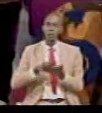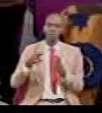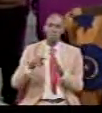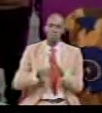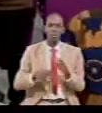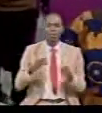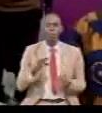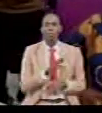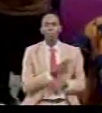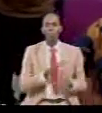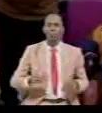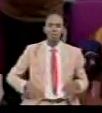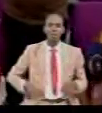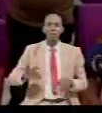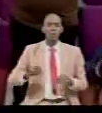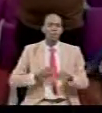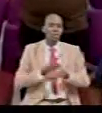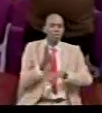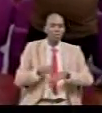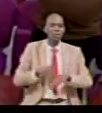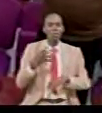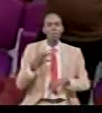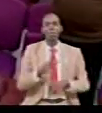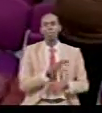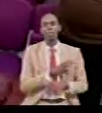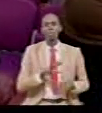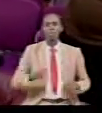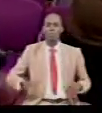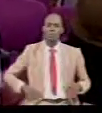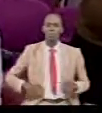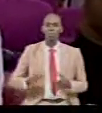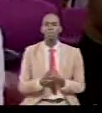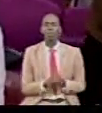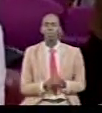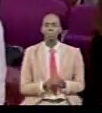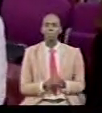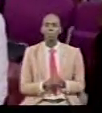Christ, the nature of Christ.